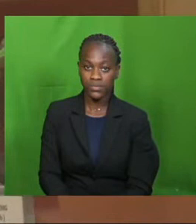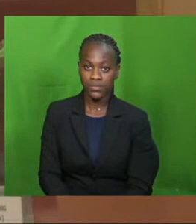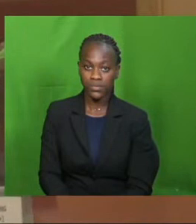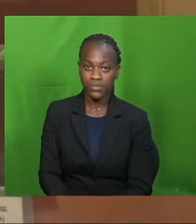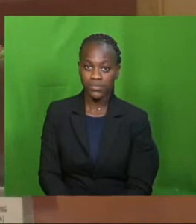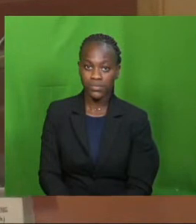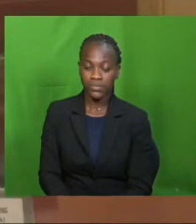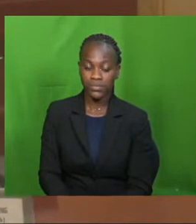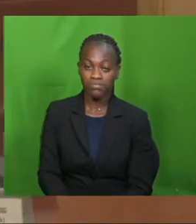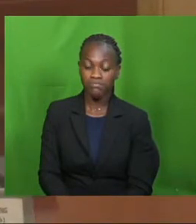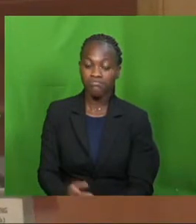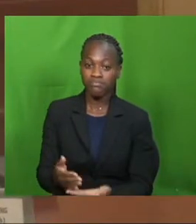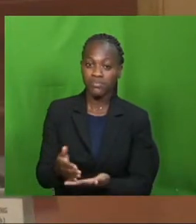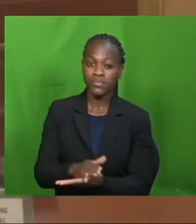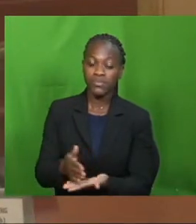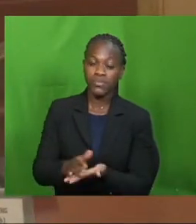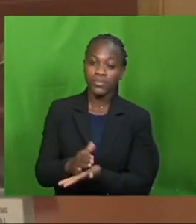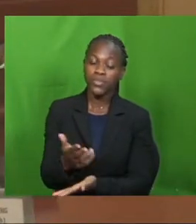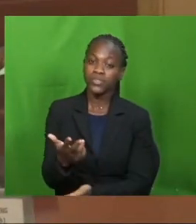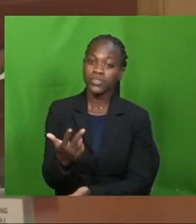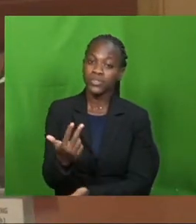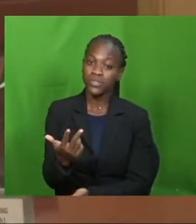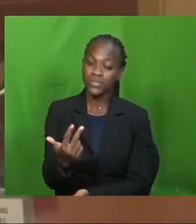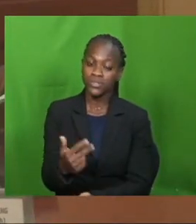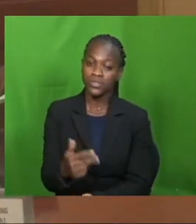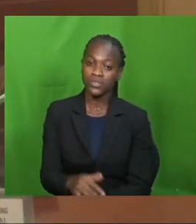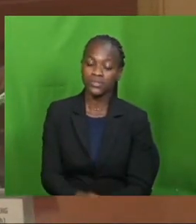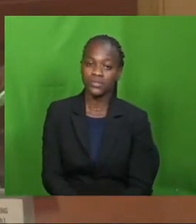Page 13.